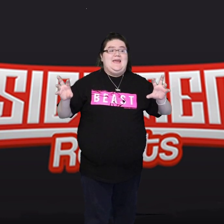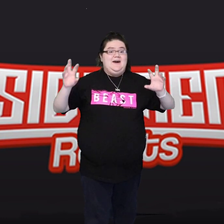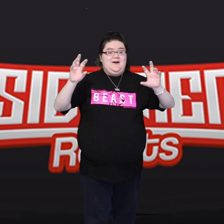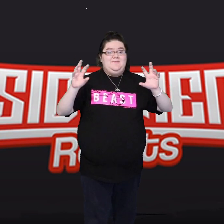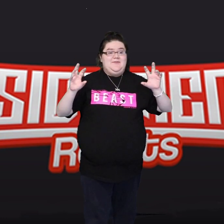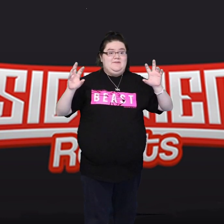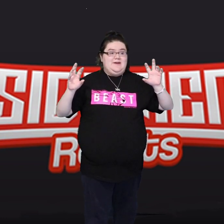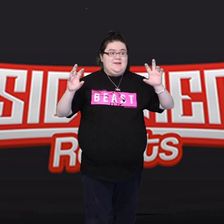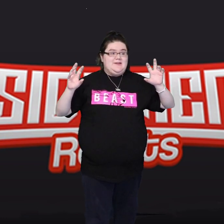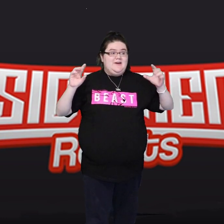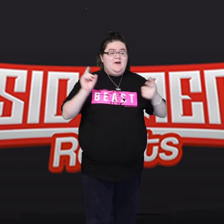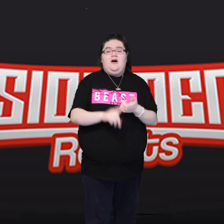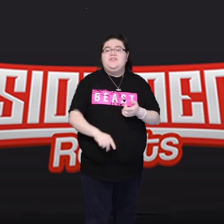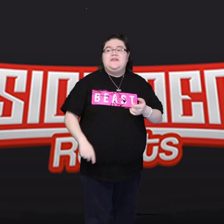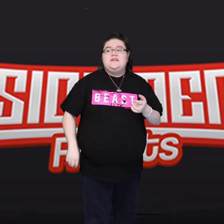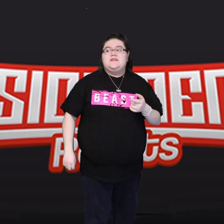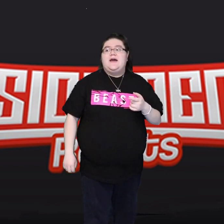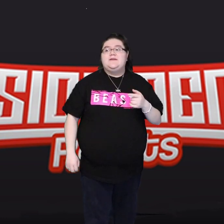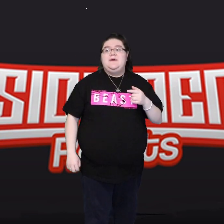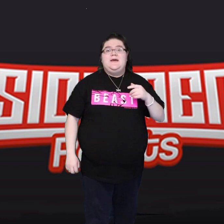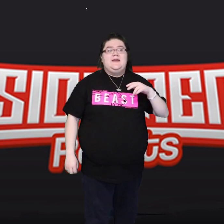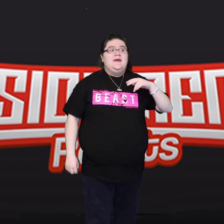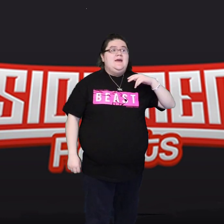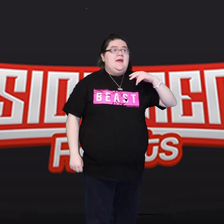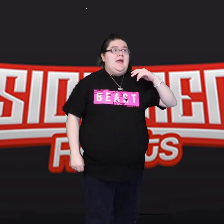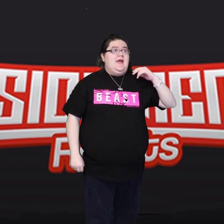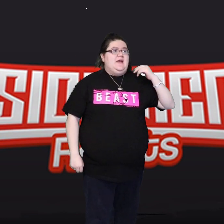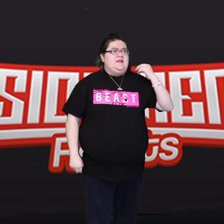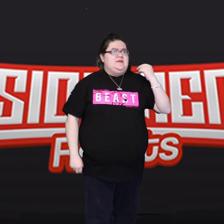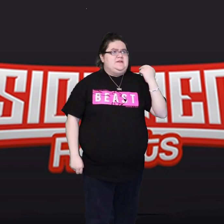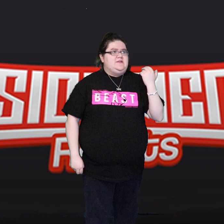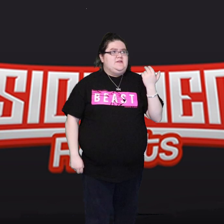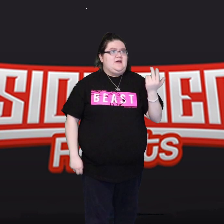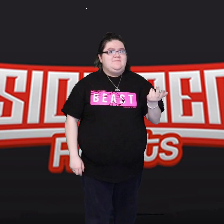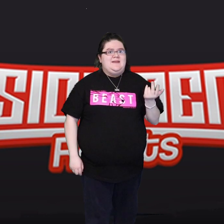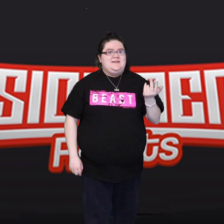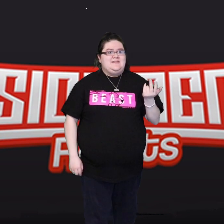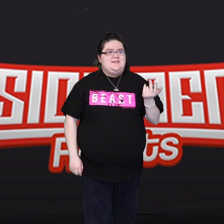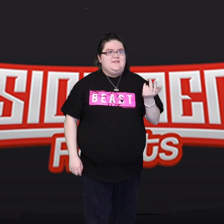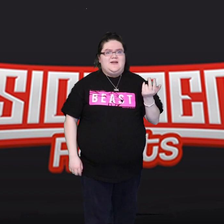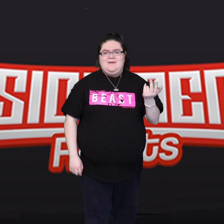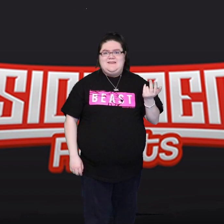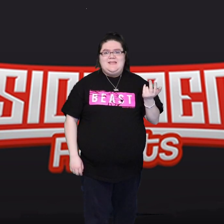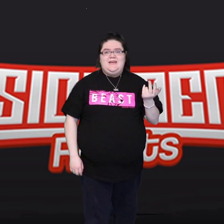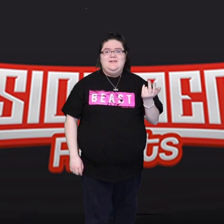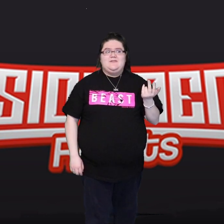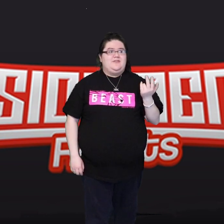in the day. It was All Things Sidemen and